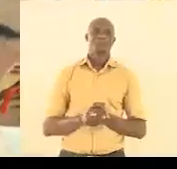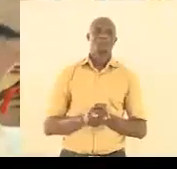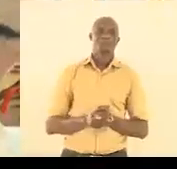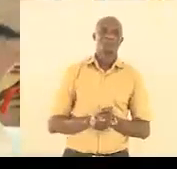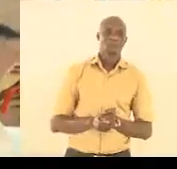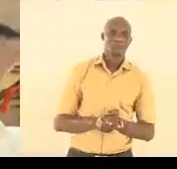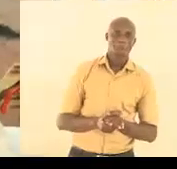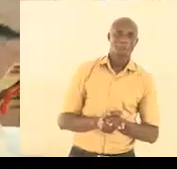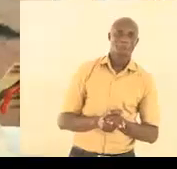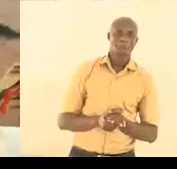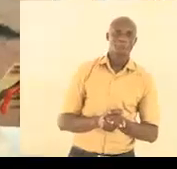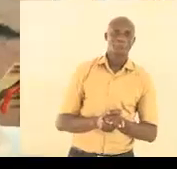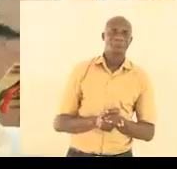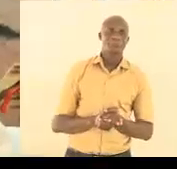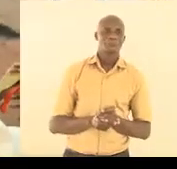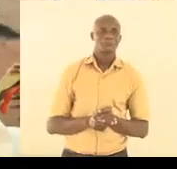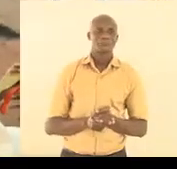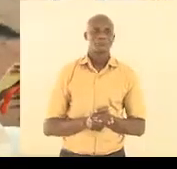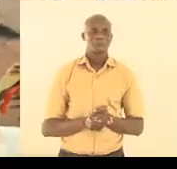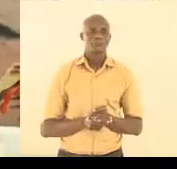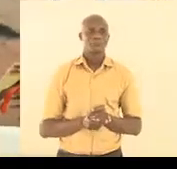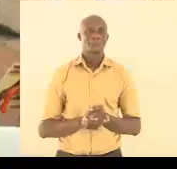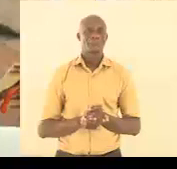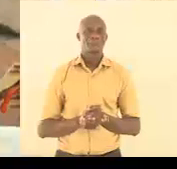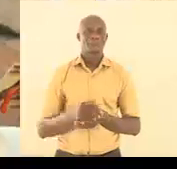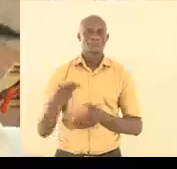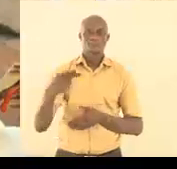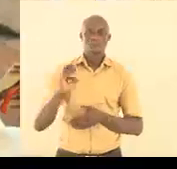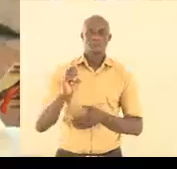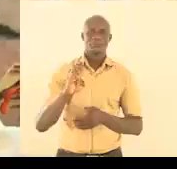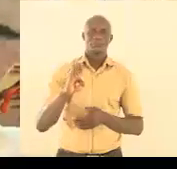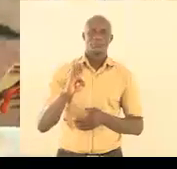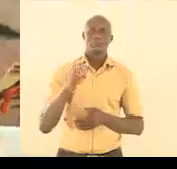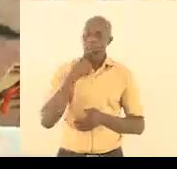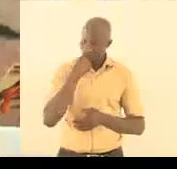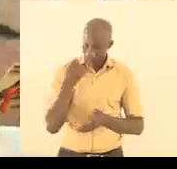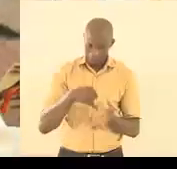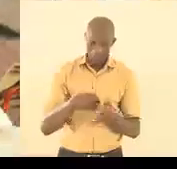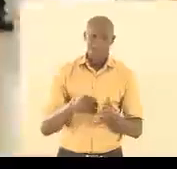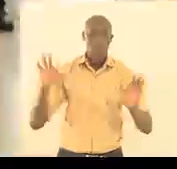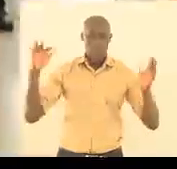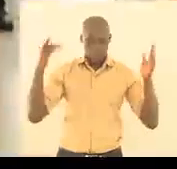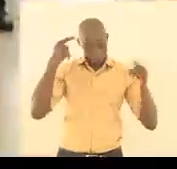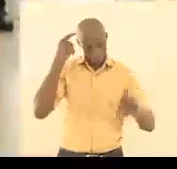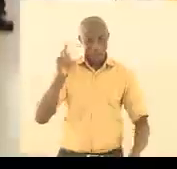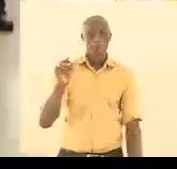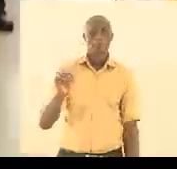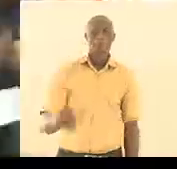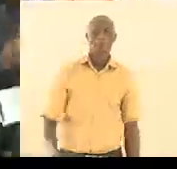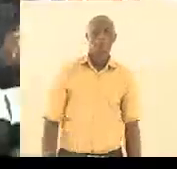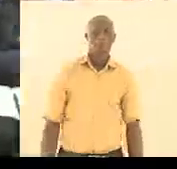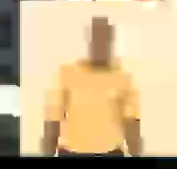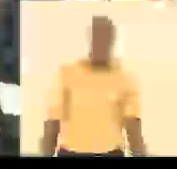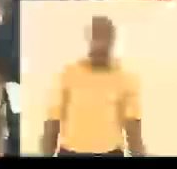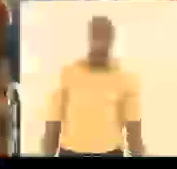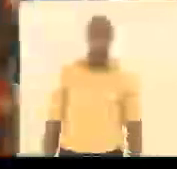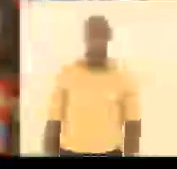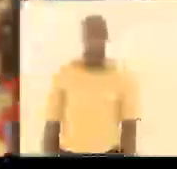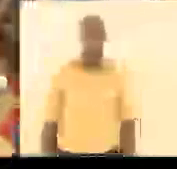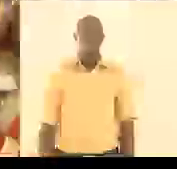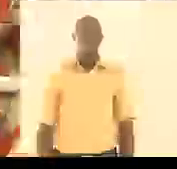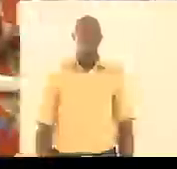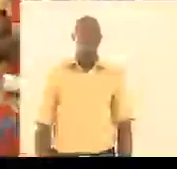Even the scriptures, Hebrews, says that too. Yes. You know about St. Augustine? Give him a round of applause, Joe.